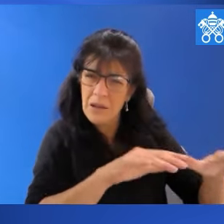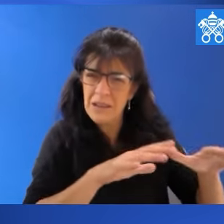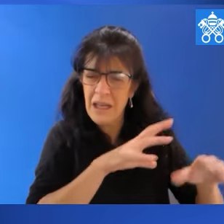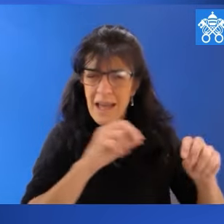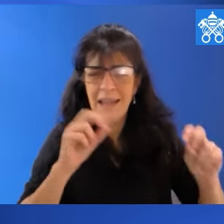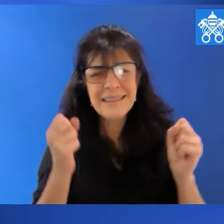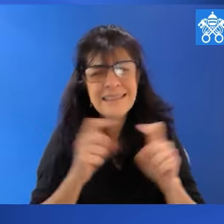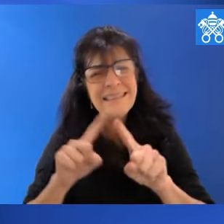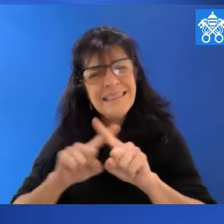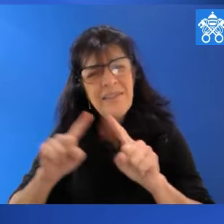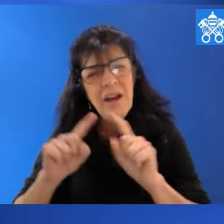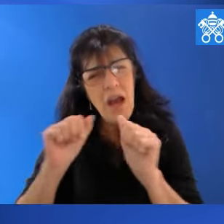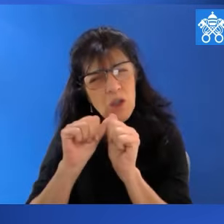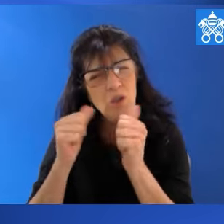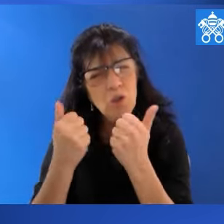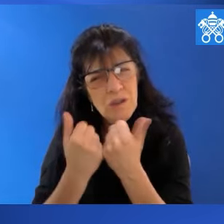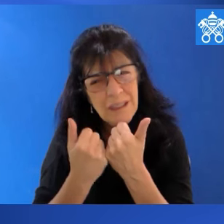other associations.